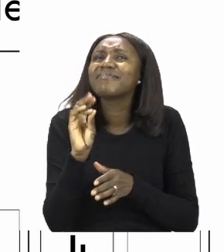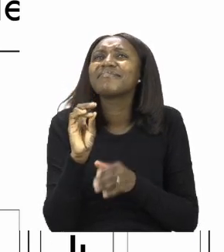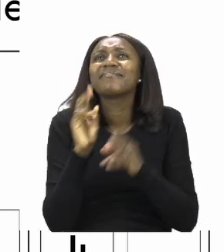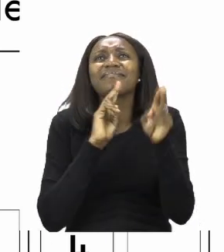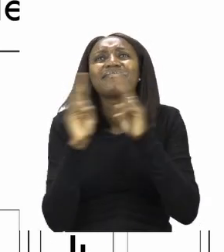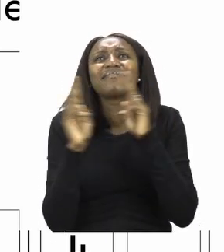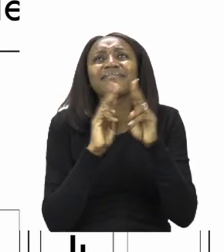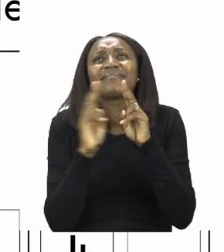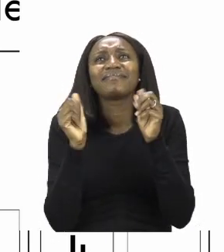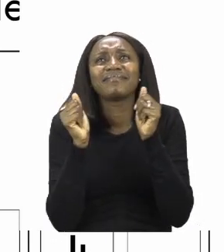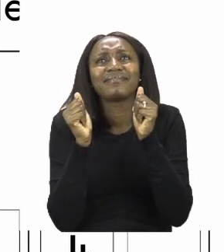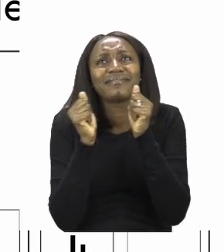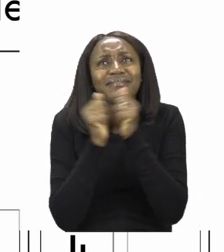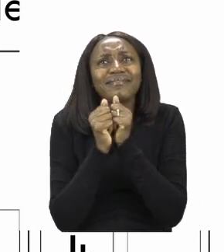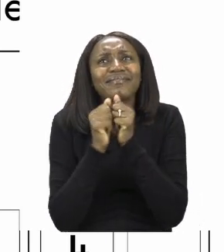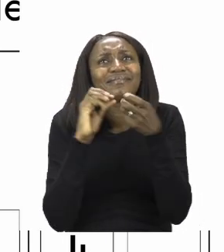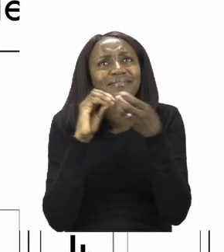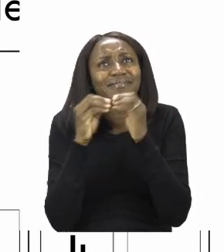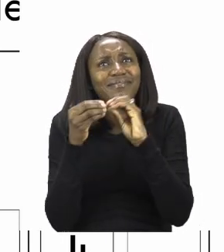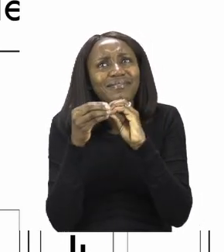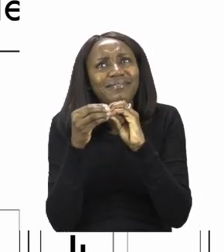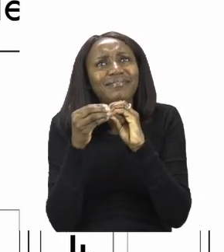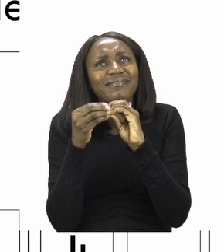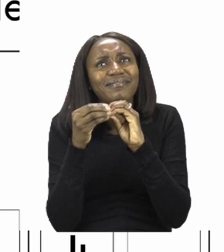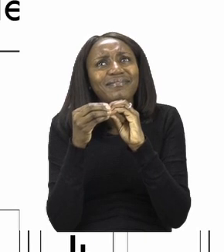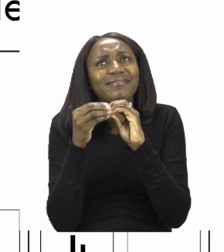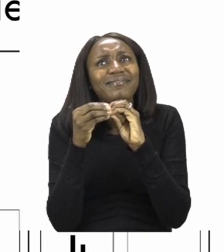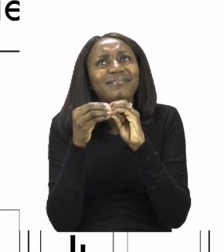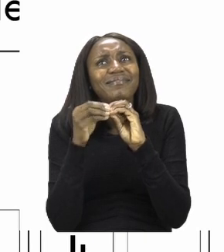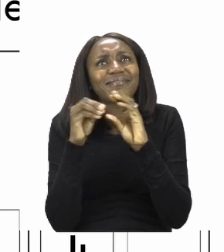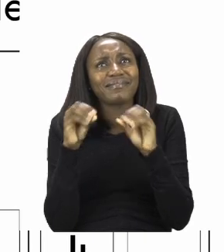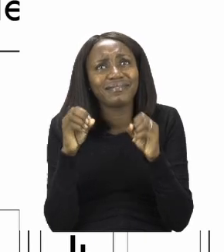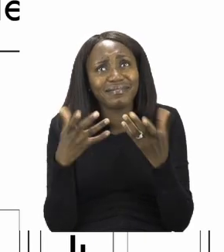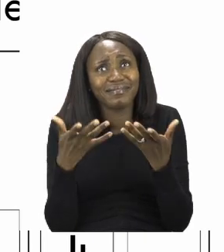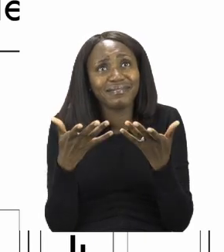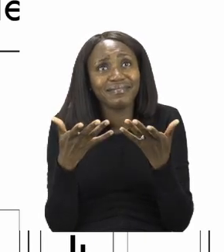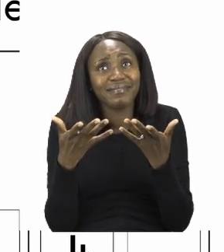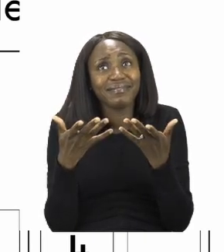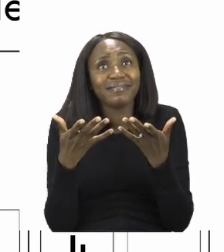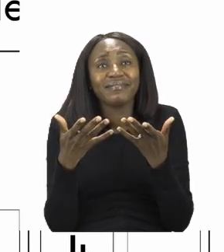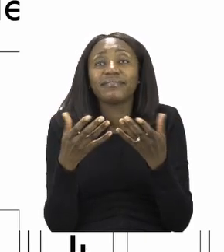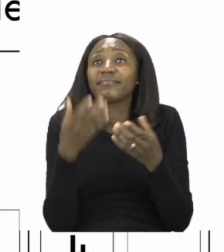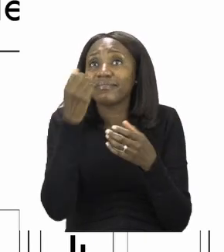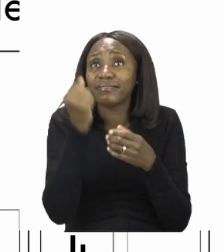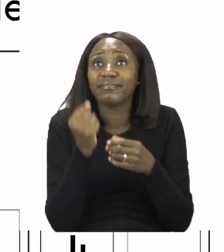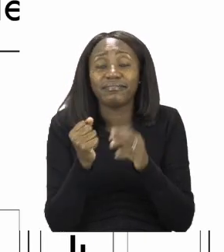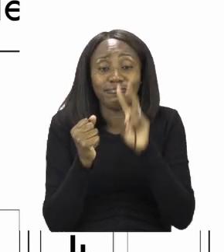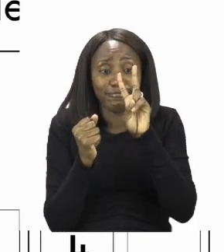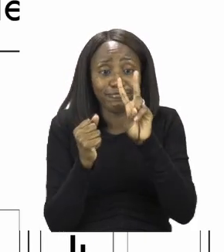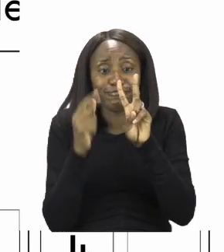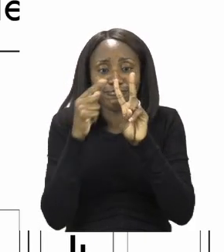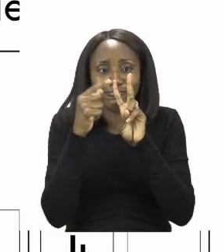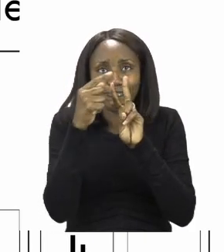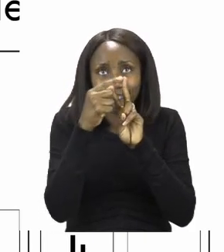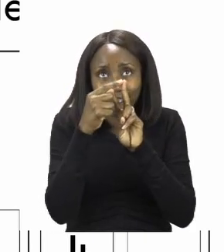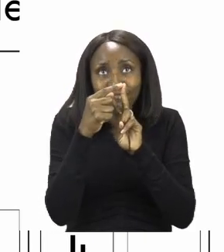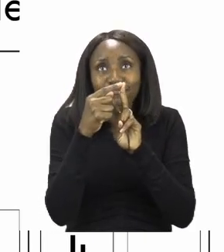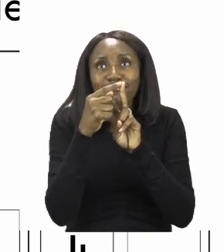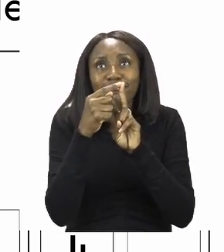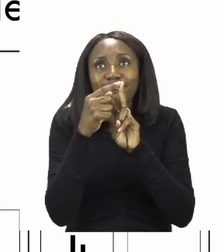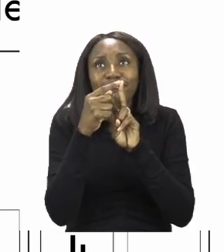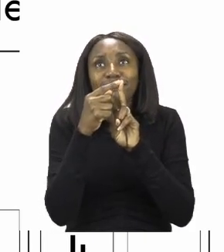number bonds. Now remember, number bonds are when we have two numbers that need to